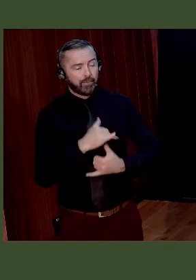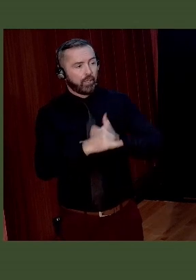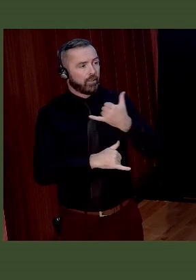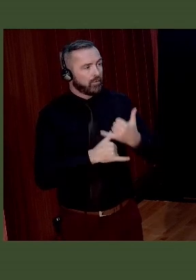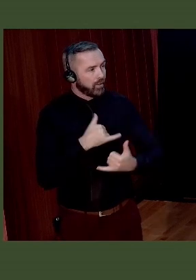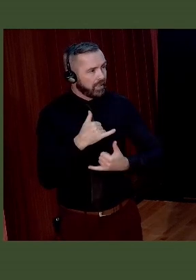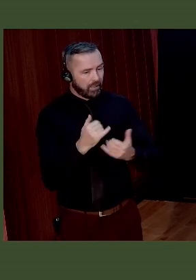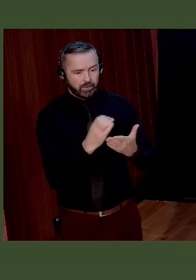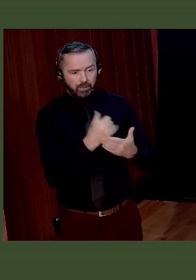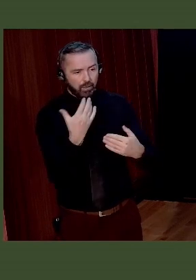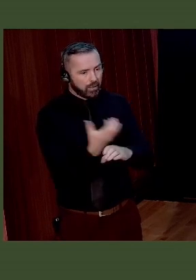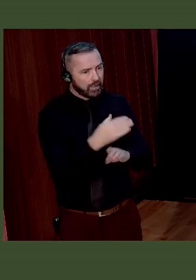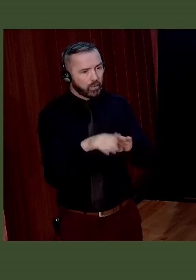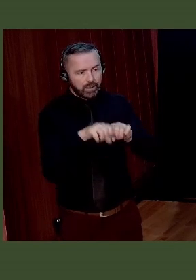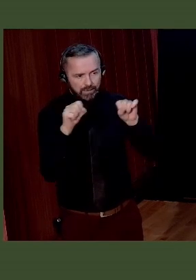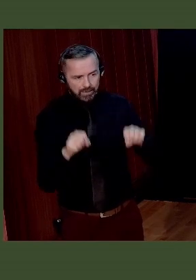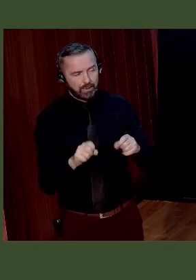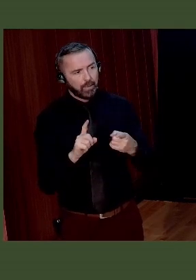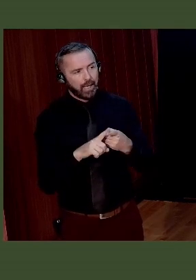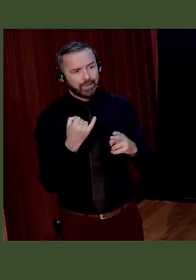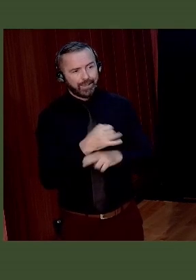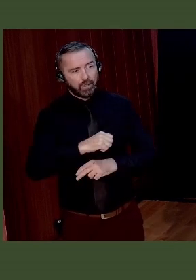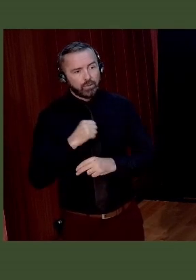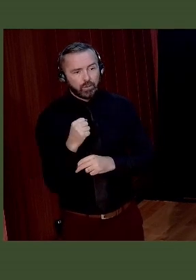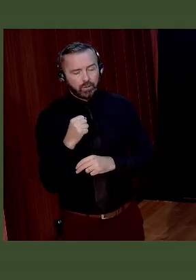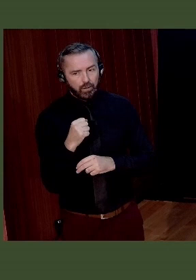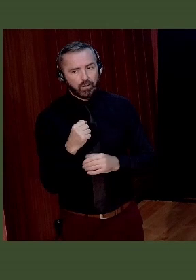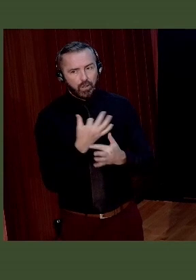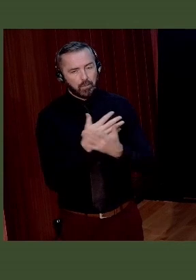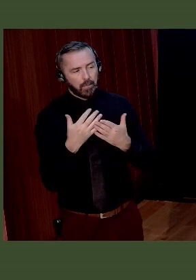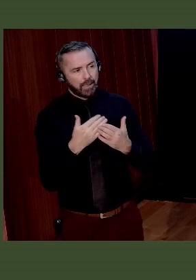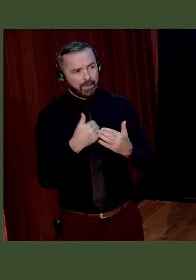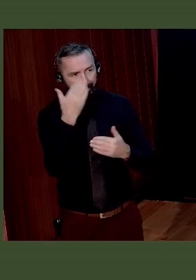Cultus Ulla continued with that scheme, and it was in Donegal that many